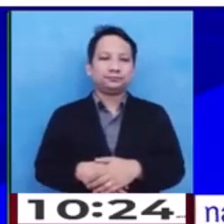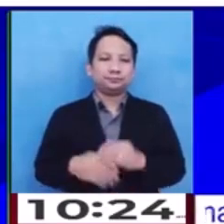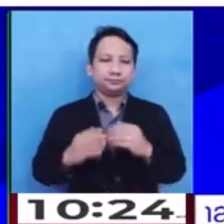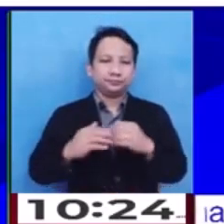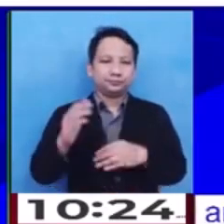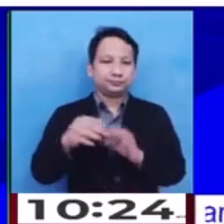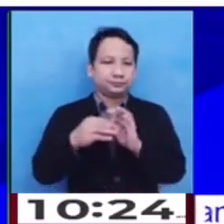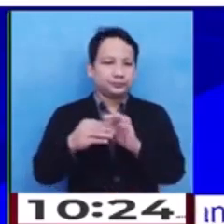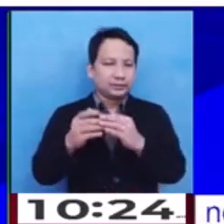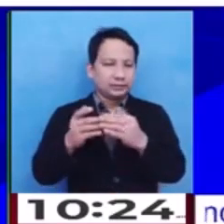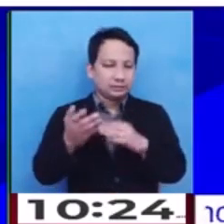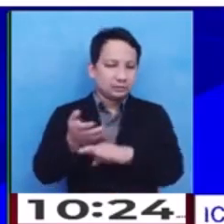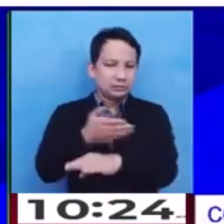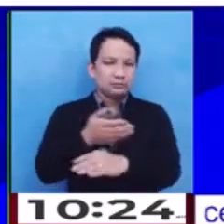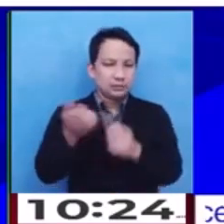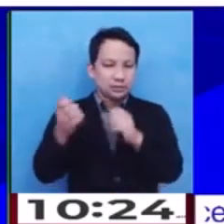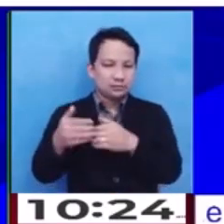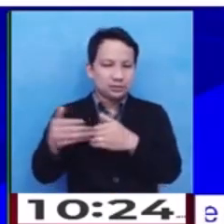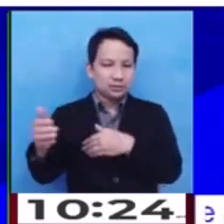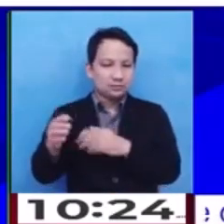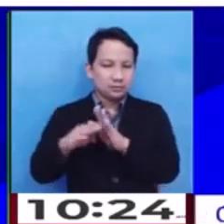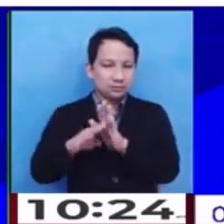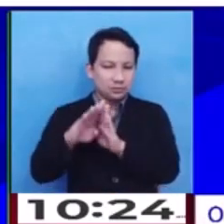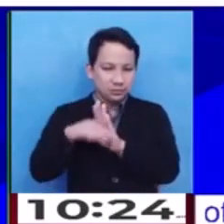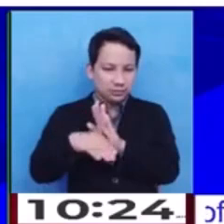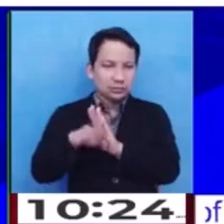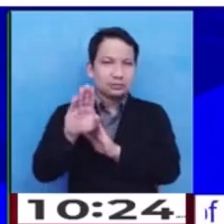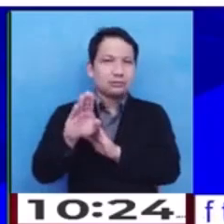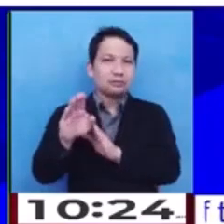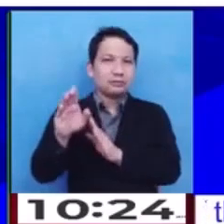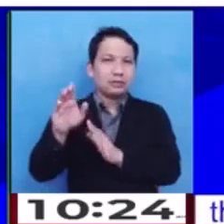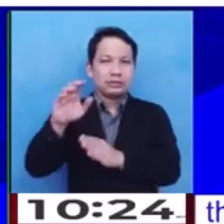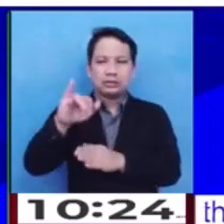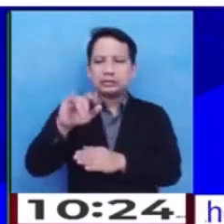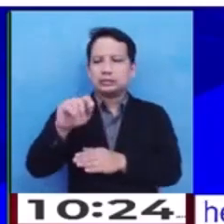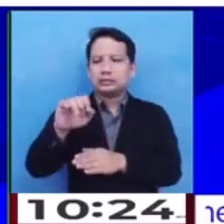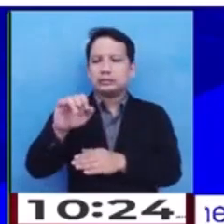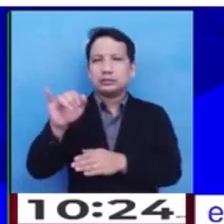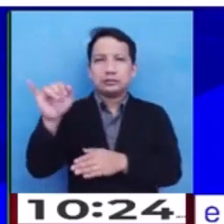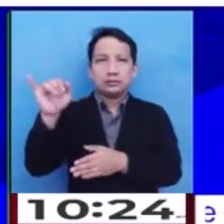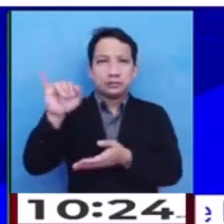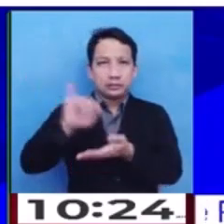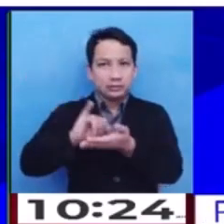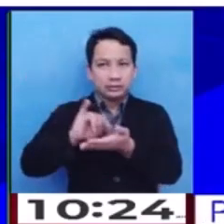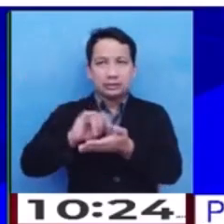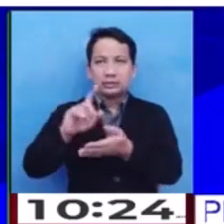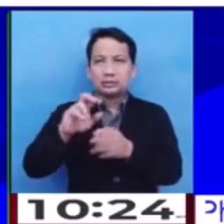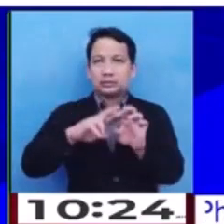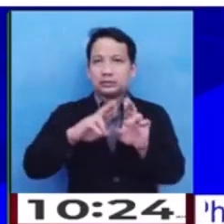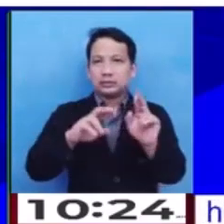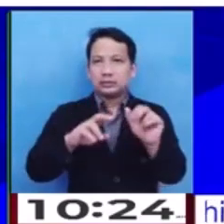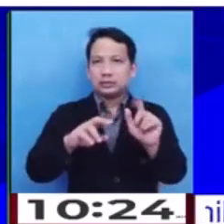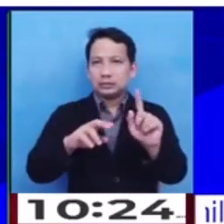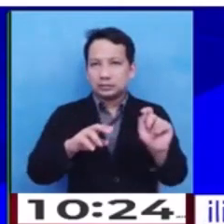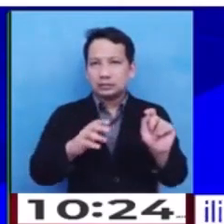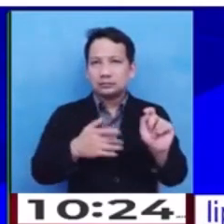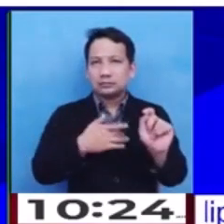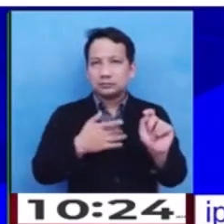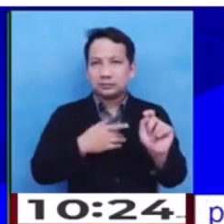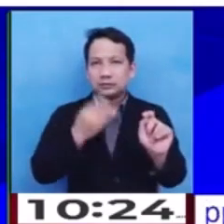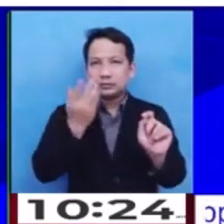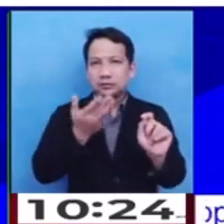past increases in interest rates. Just a very quick follow-up. So as we feel